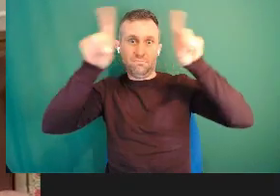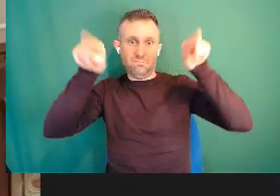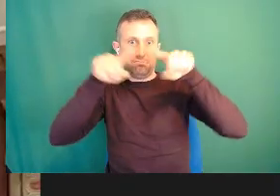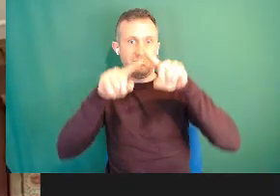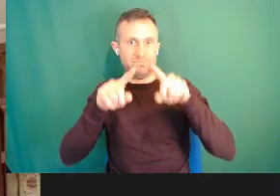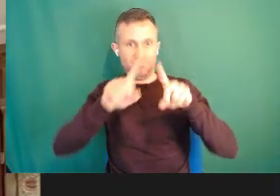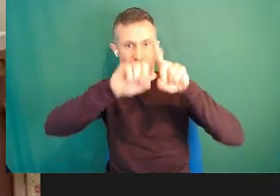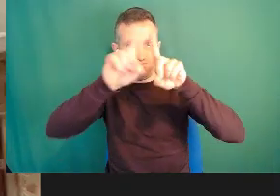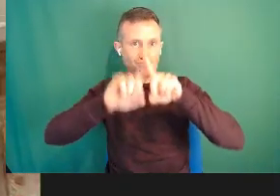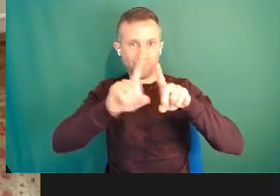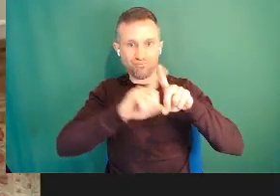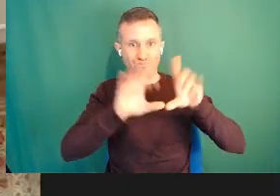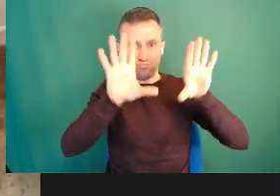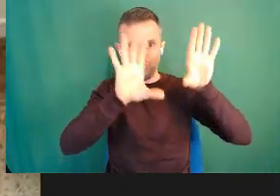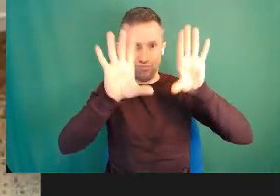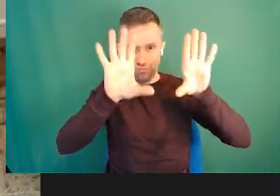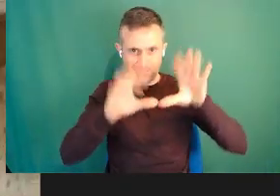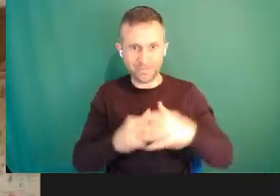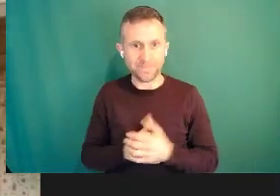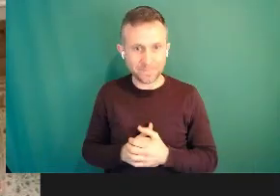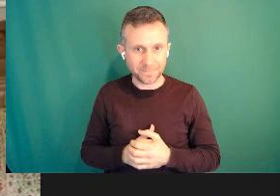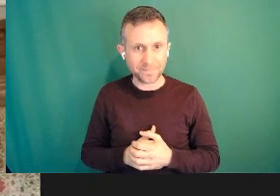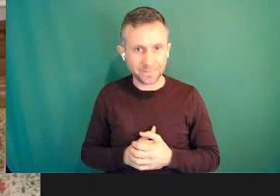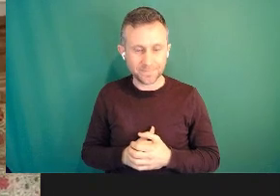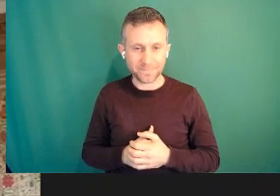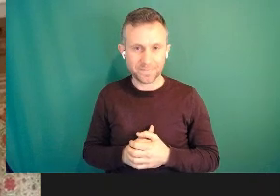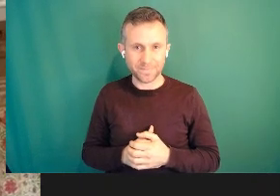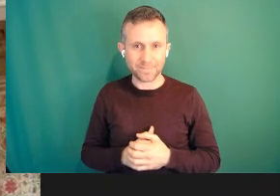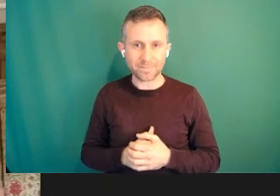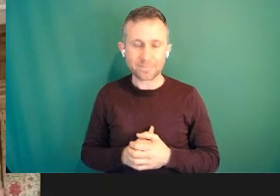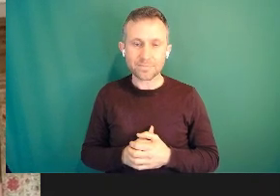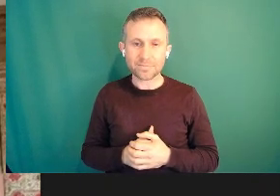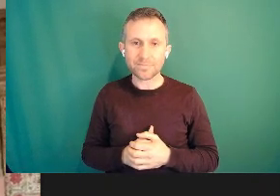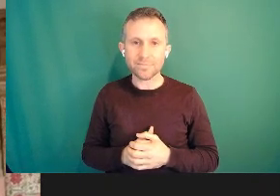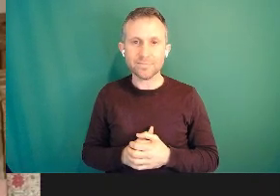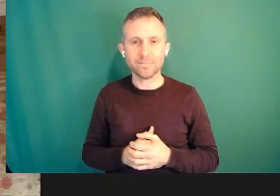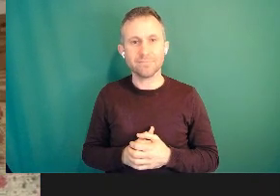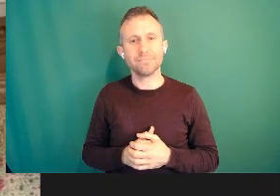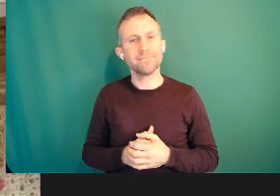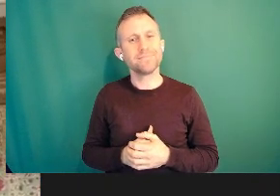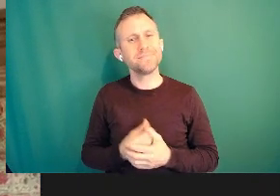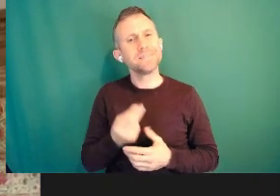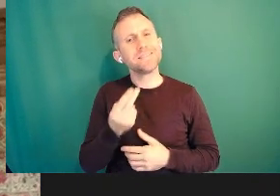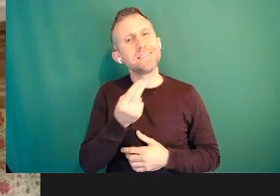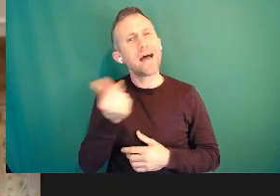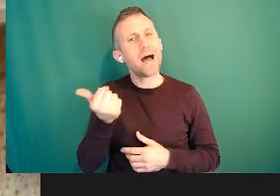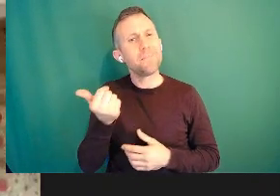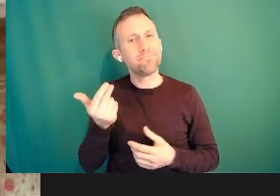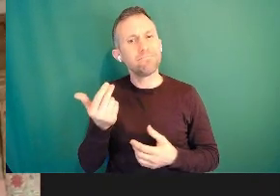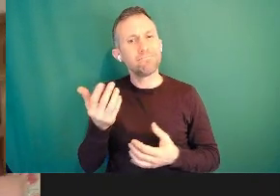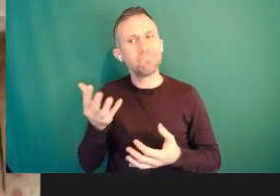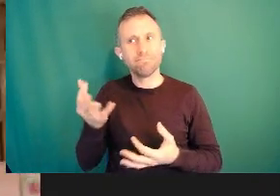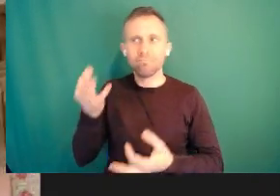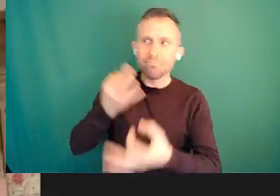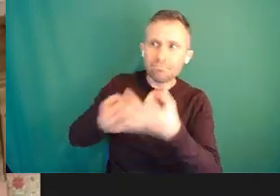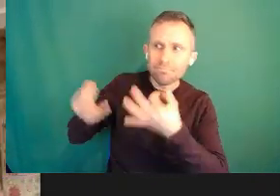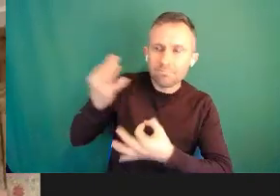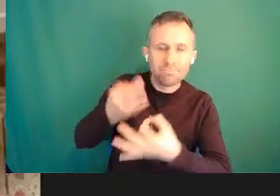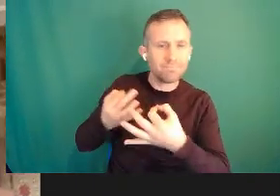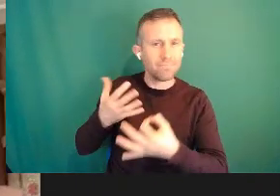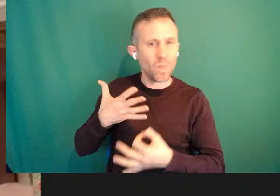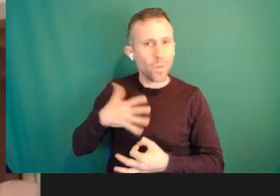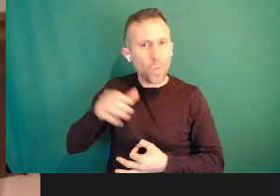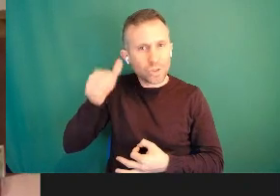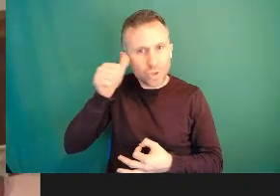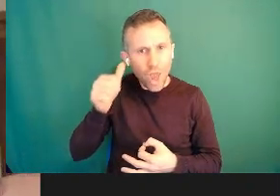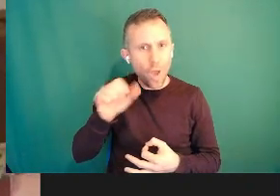fabrics. This is a really good space. People ask us, so as we're conserving the house, sometimes people say,